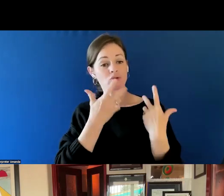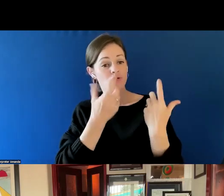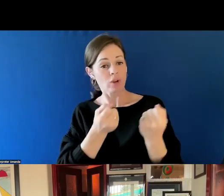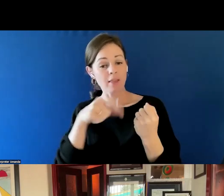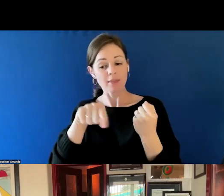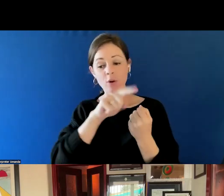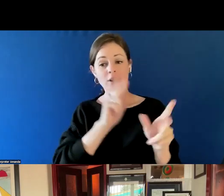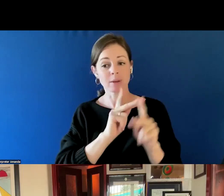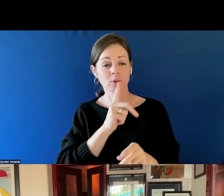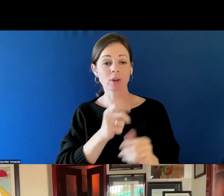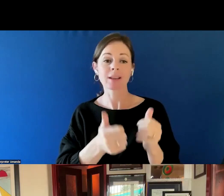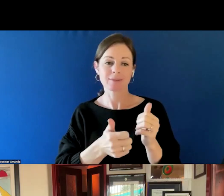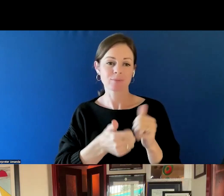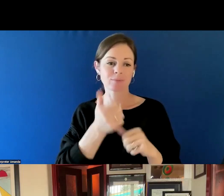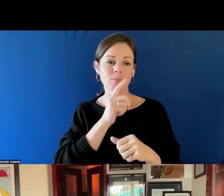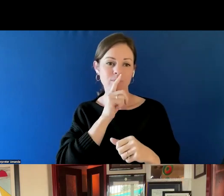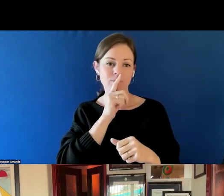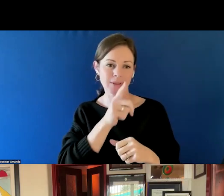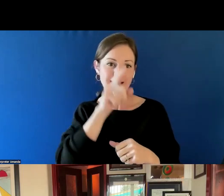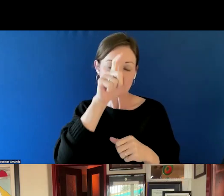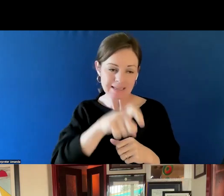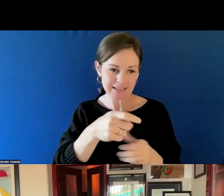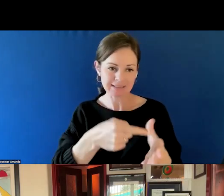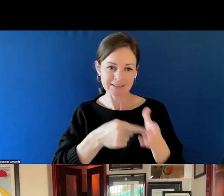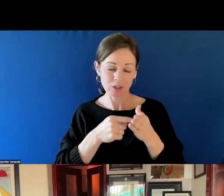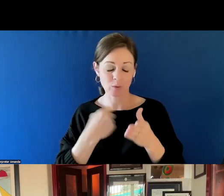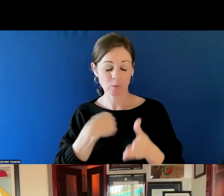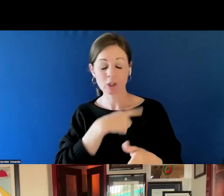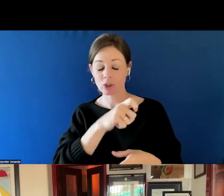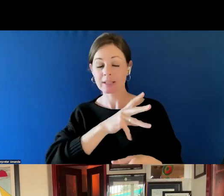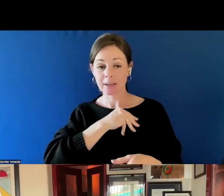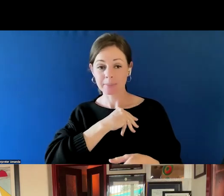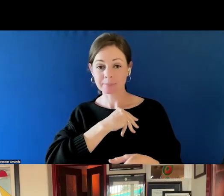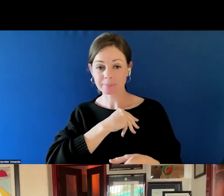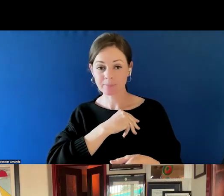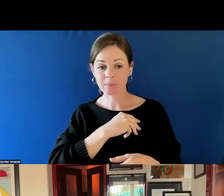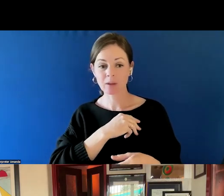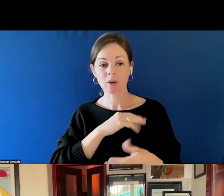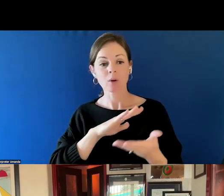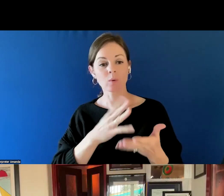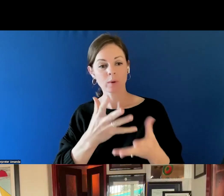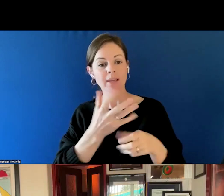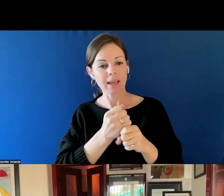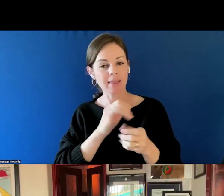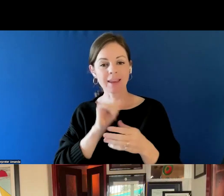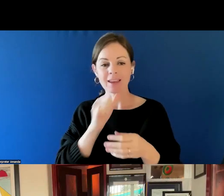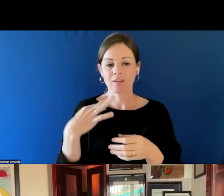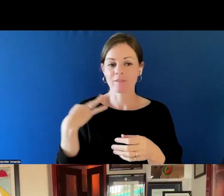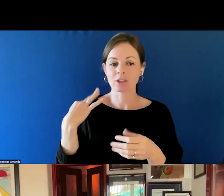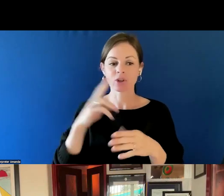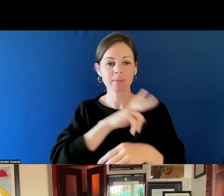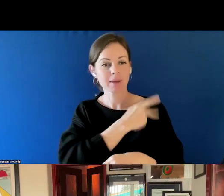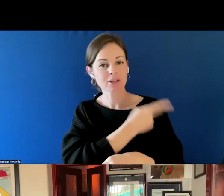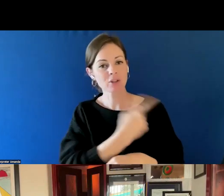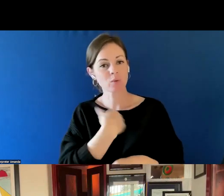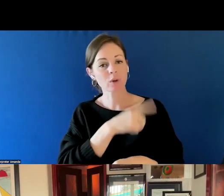most in need of specialized care and that we should take them. So when we get involuntary patients, we really work to try to engage